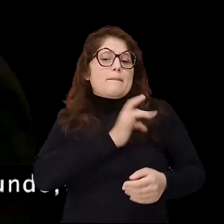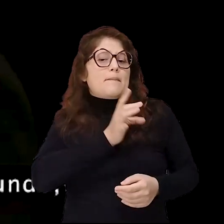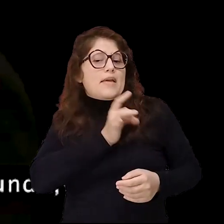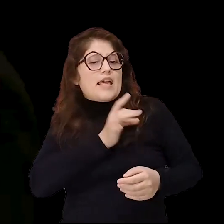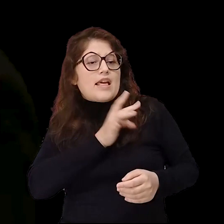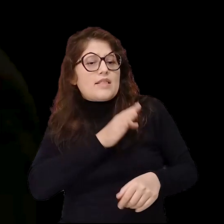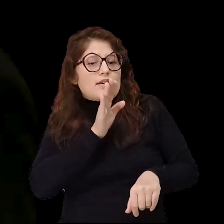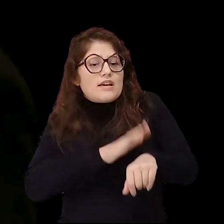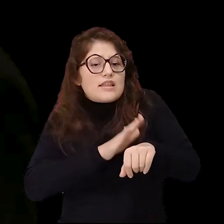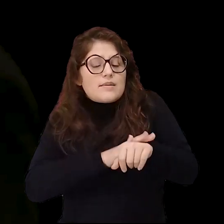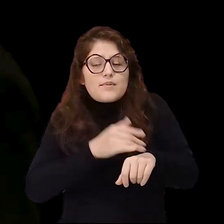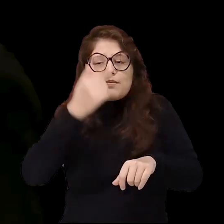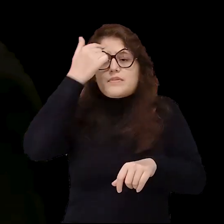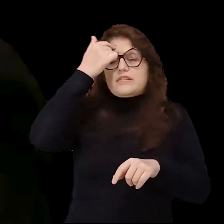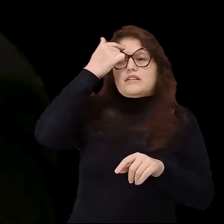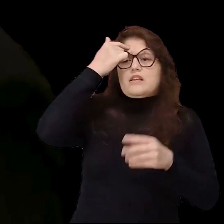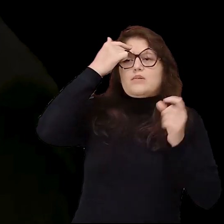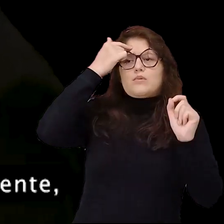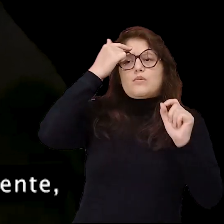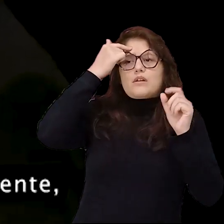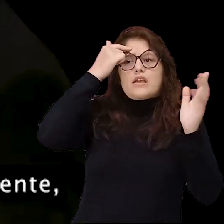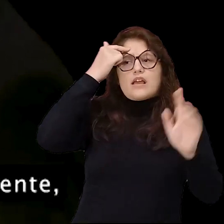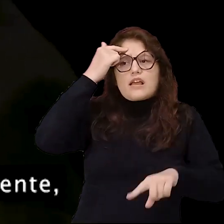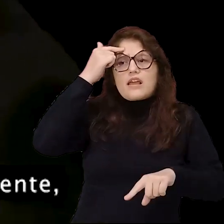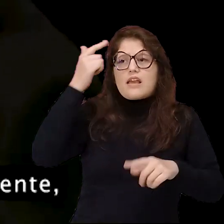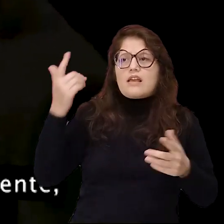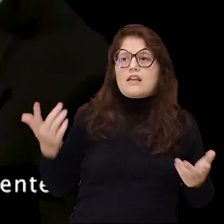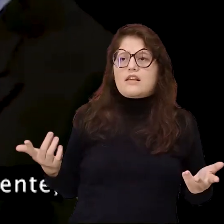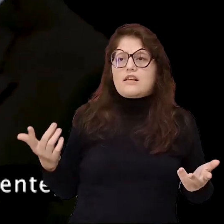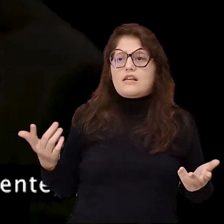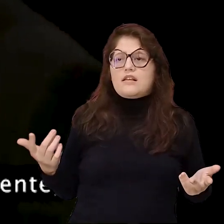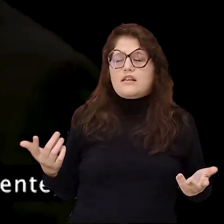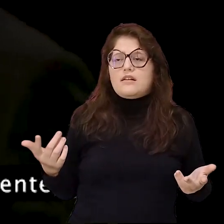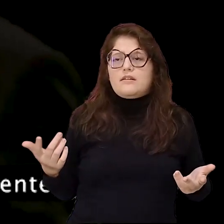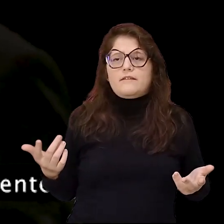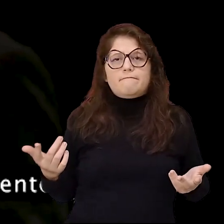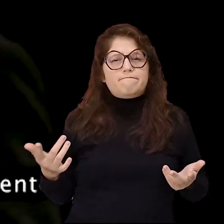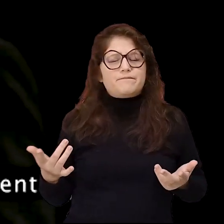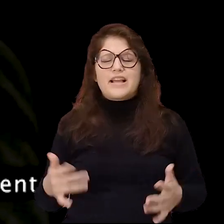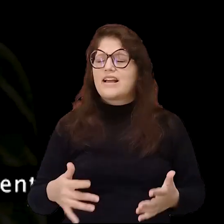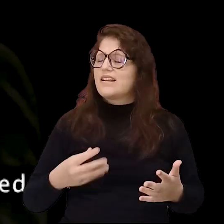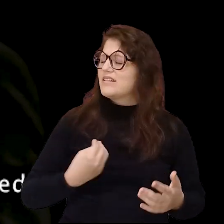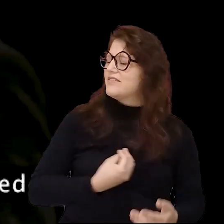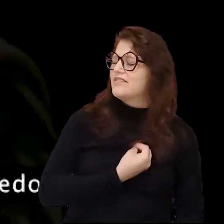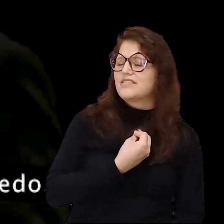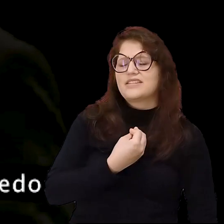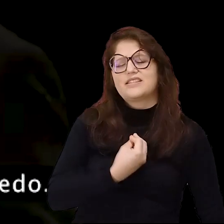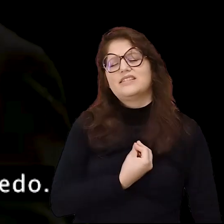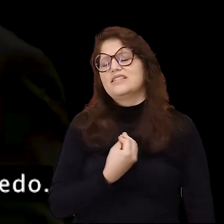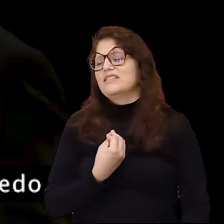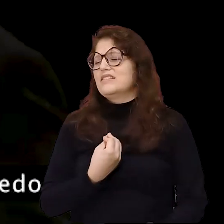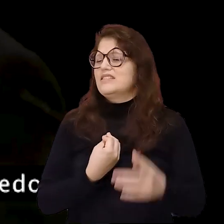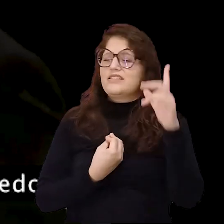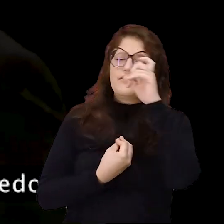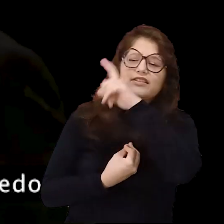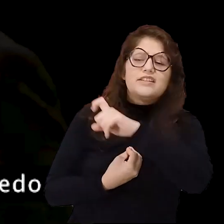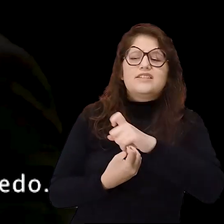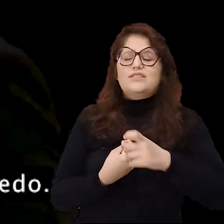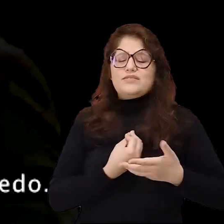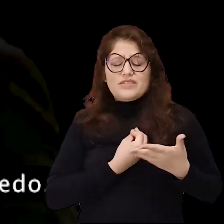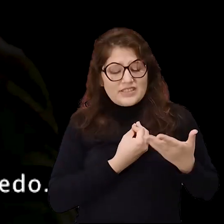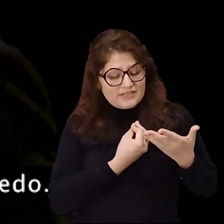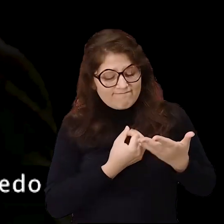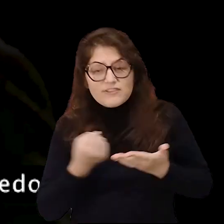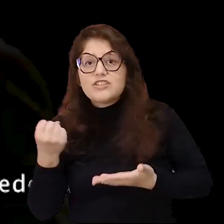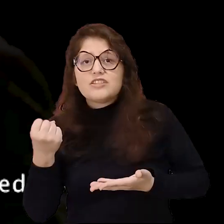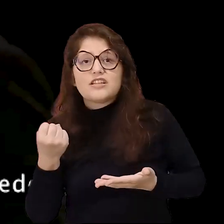way that does, it lasted for 6 months. It's a sensation of being afraid all the time, but not even knowing what it is that